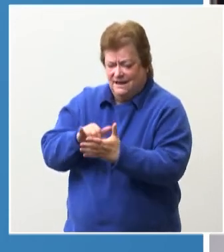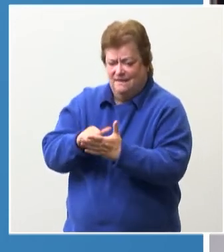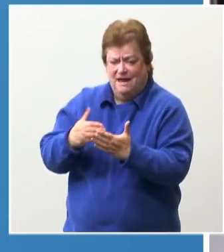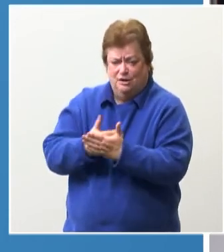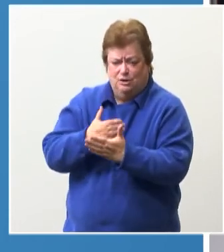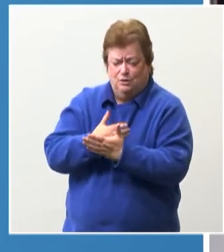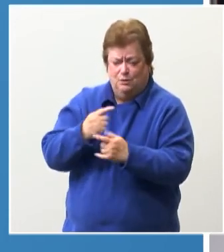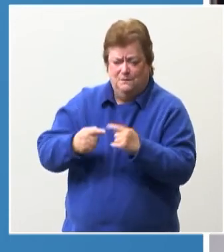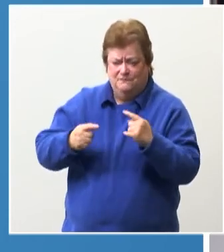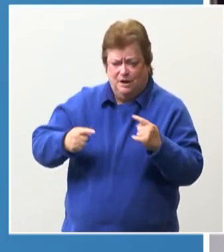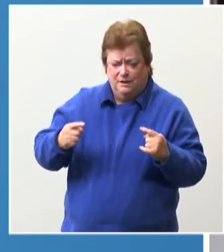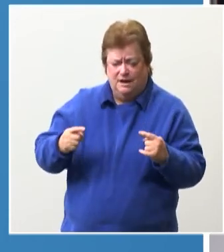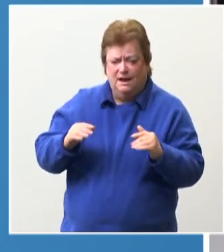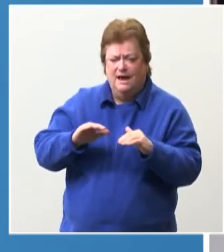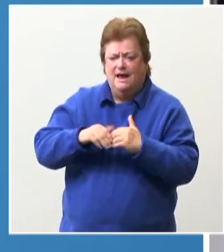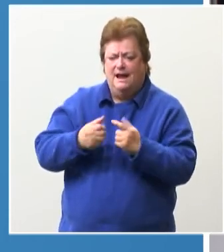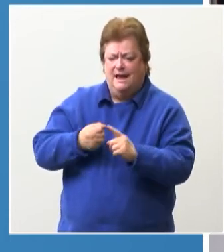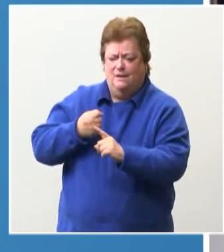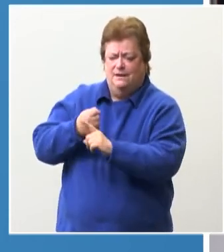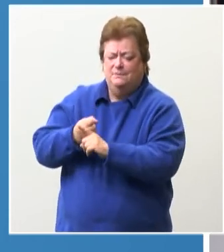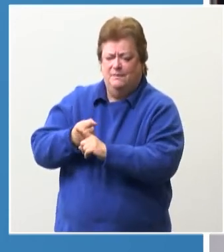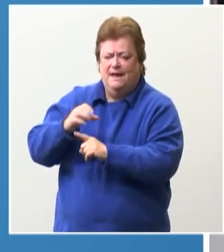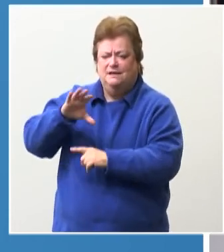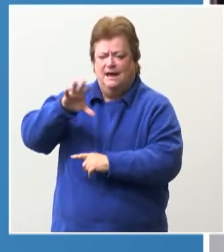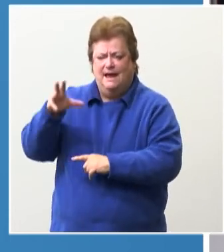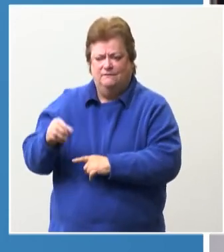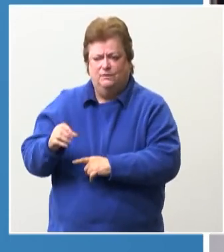its impacts in Africa and Europe.